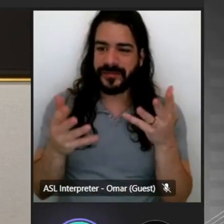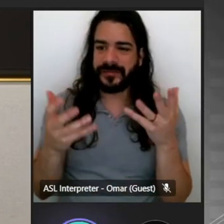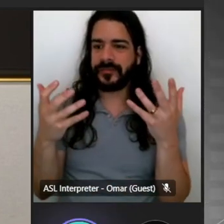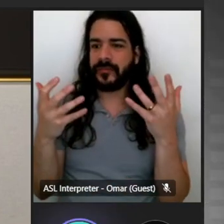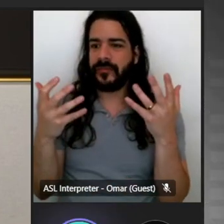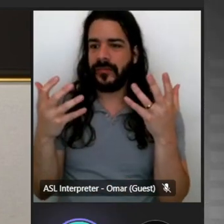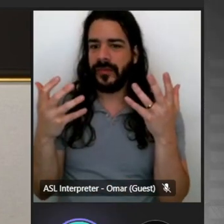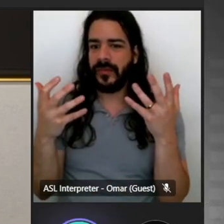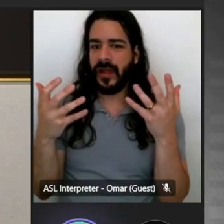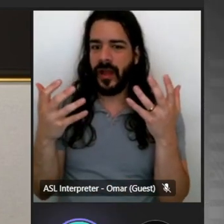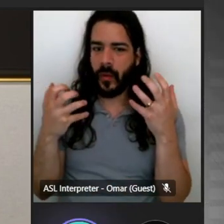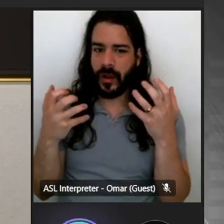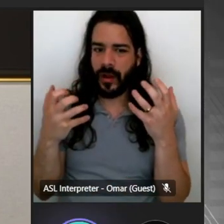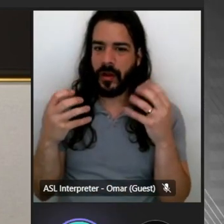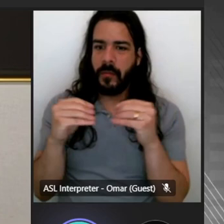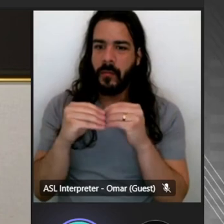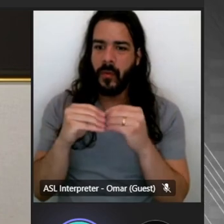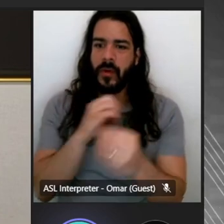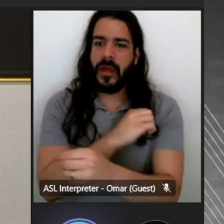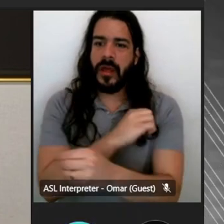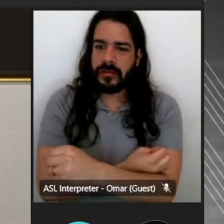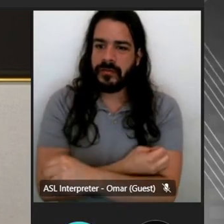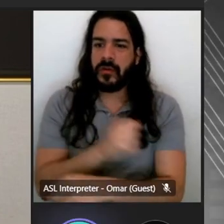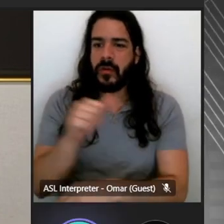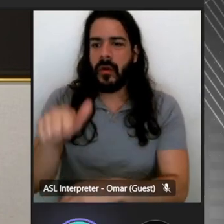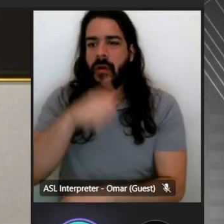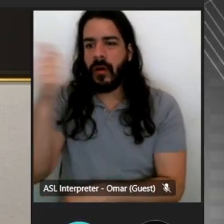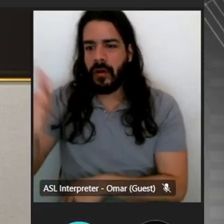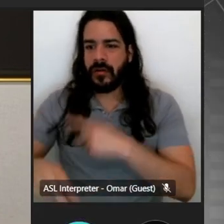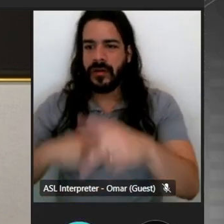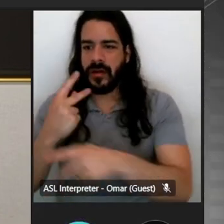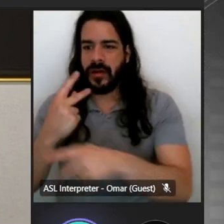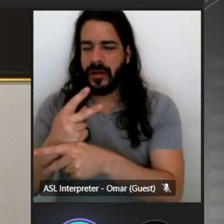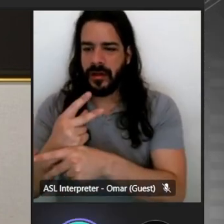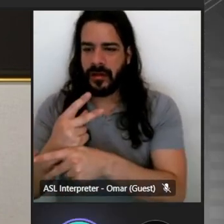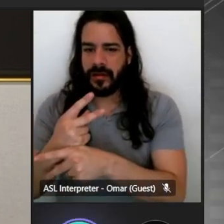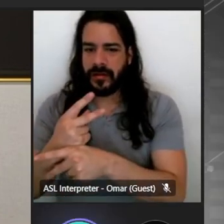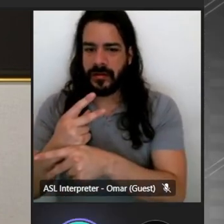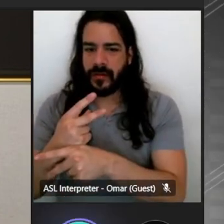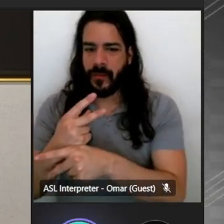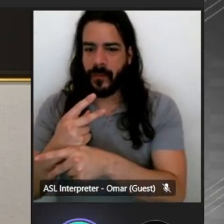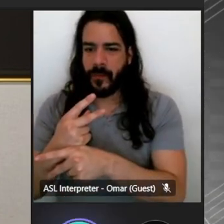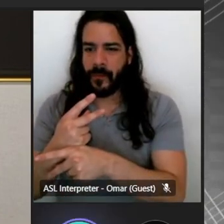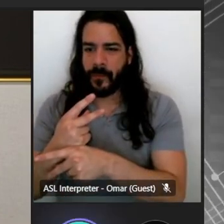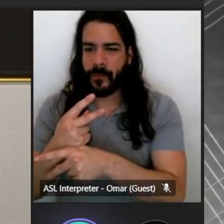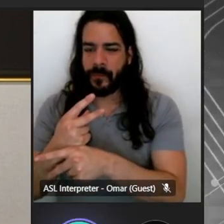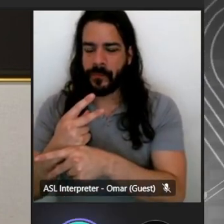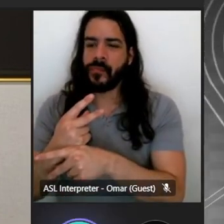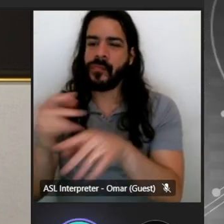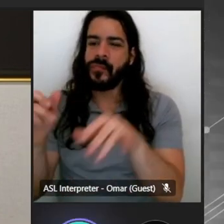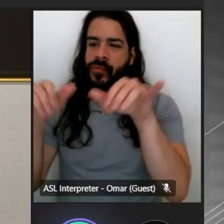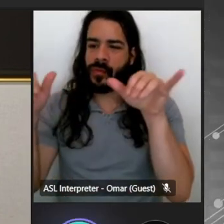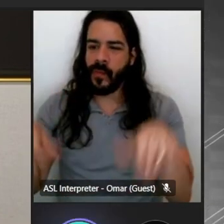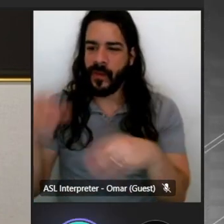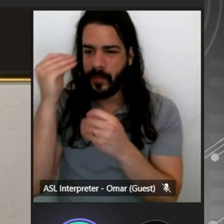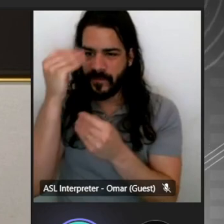app for service, I want us to put some more energy into other kinds of